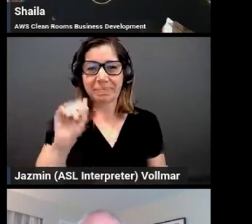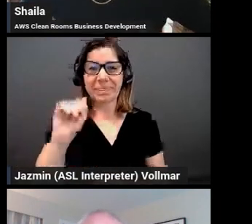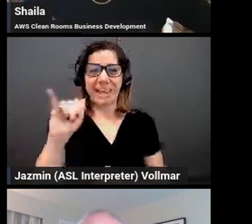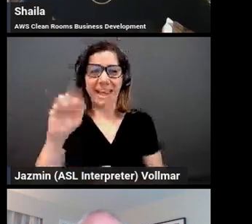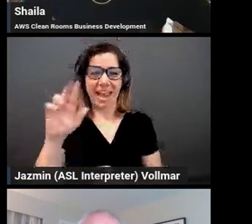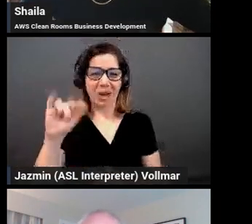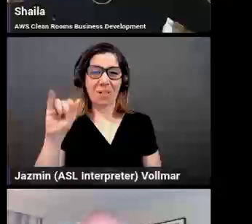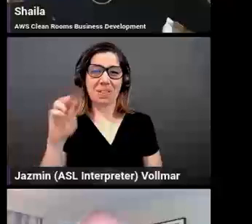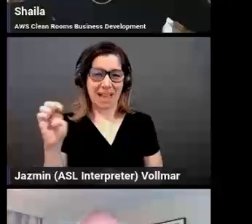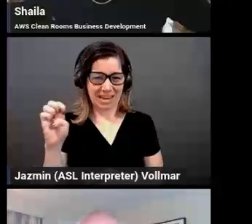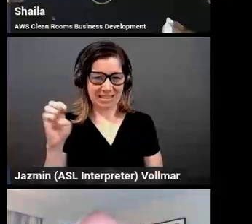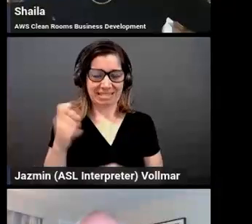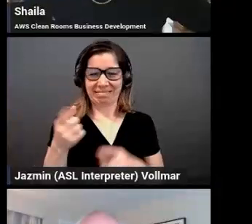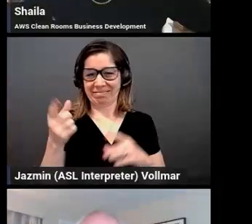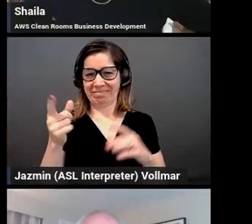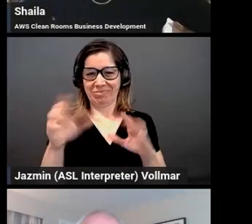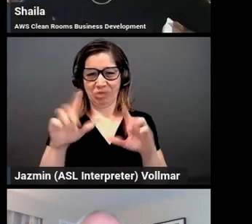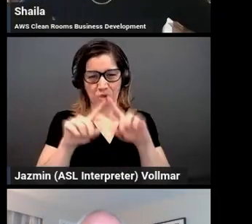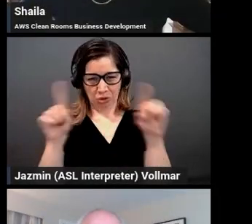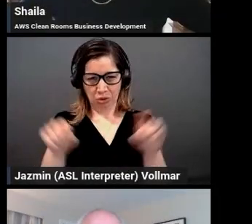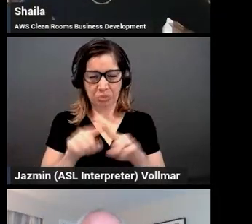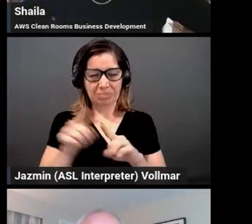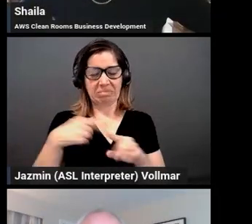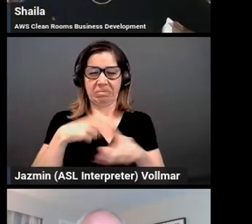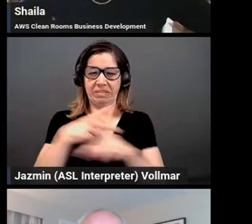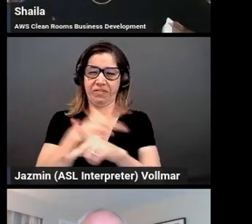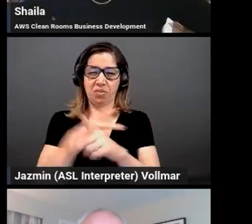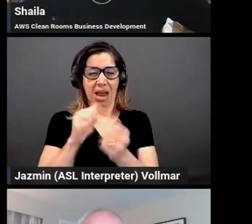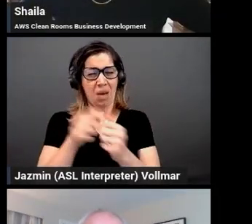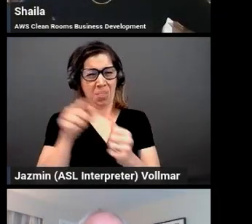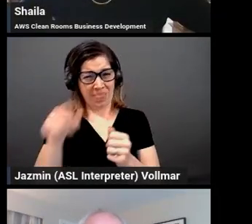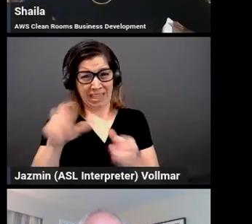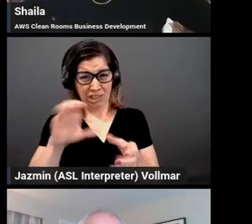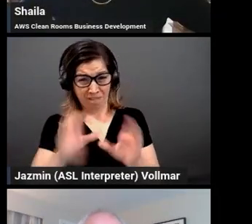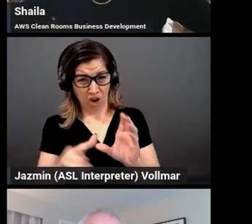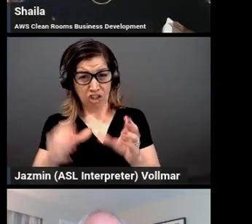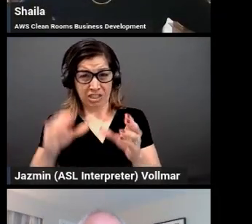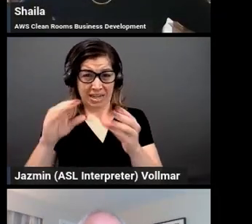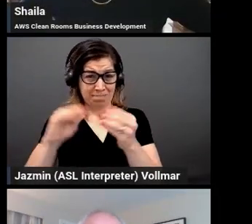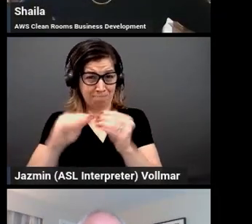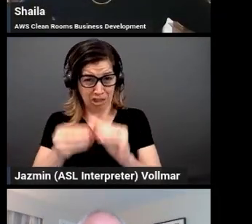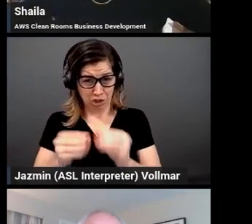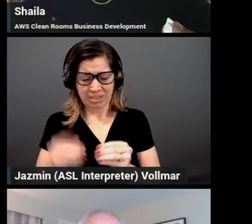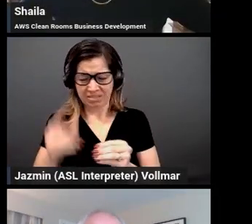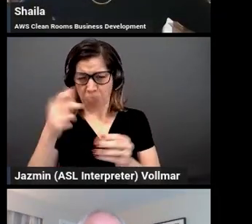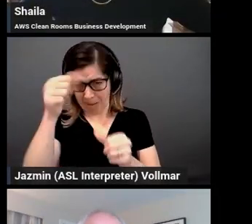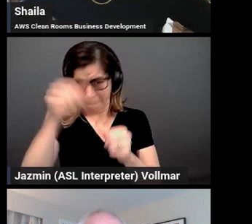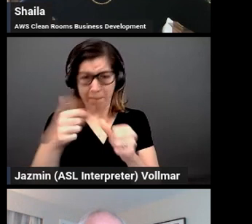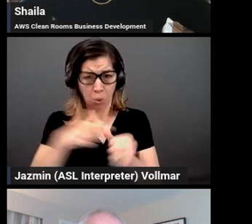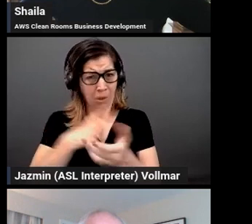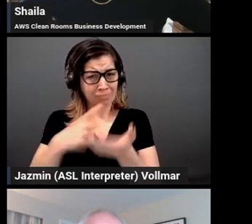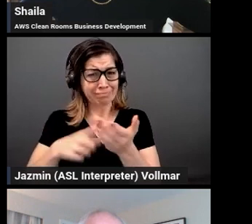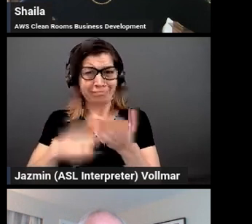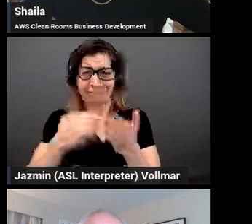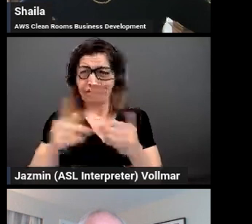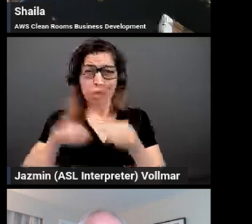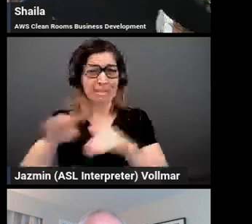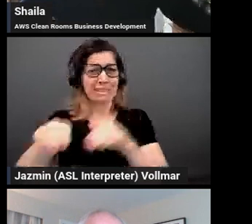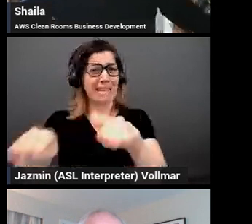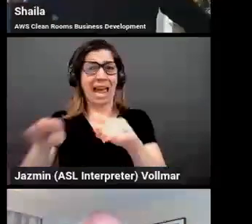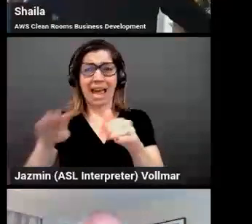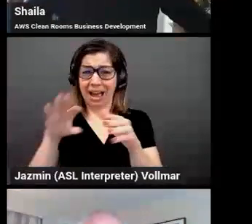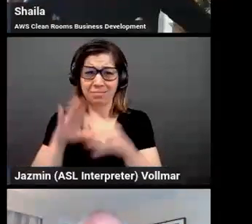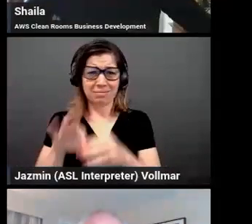want to figure out these conversion metrics. Mhm. You remember we walked through a few steps where back where the where